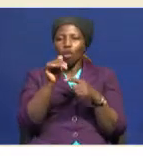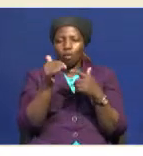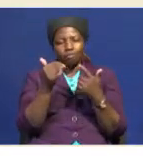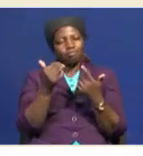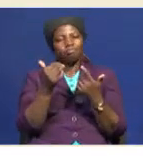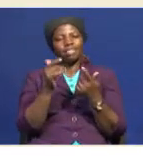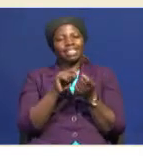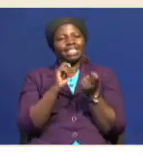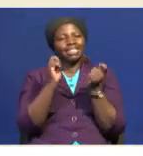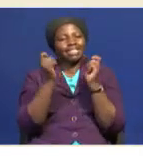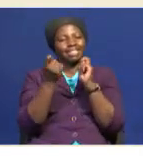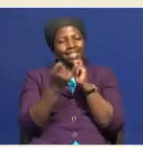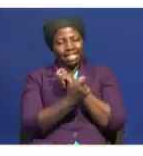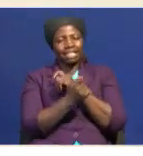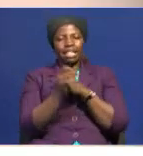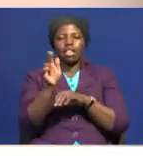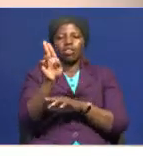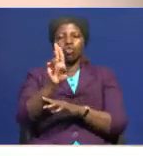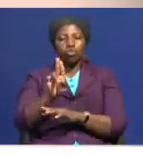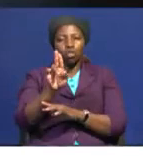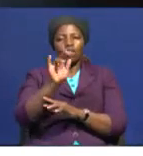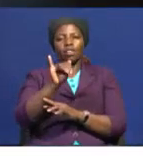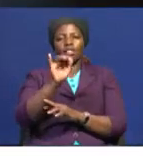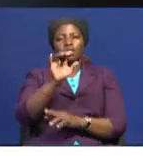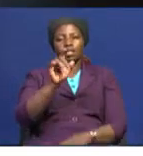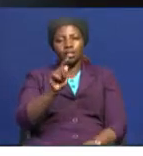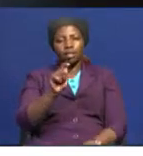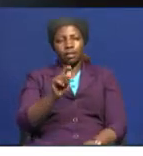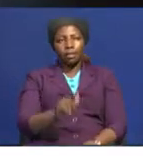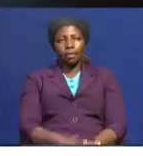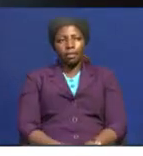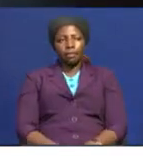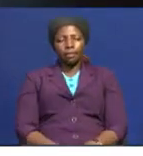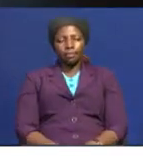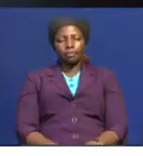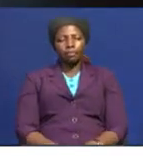evolving utilization of ICT. Wery Mujenga for Prime Edition.